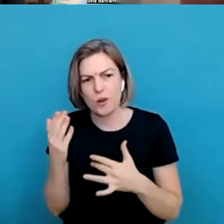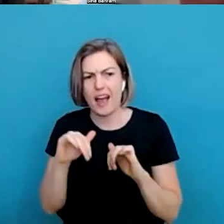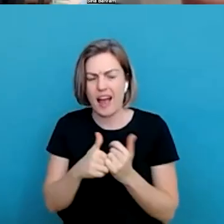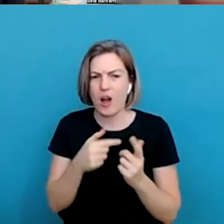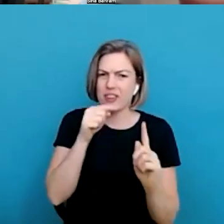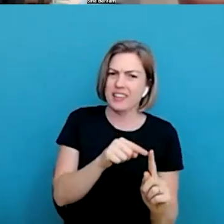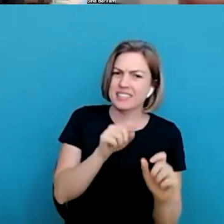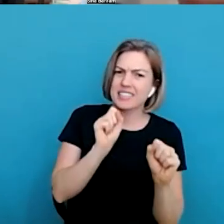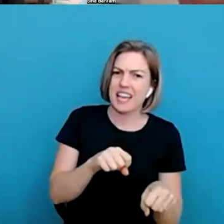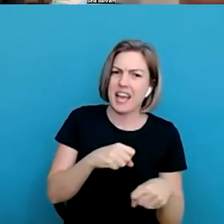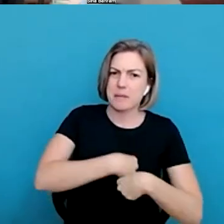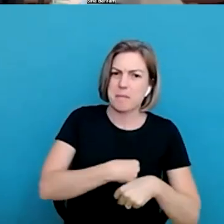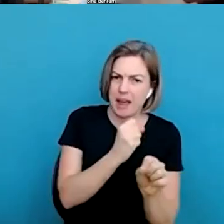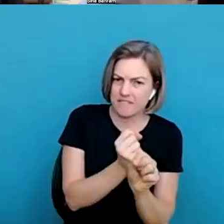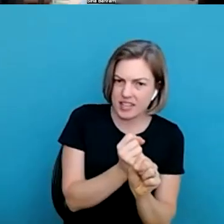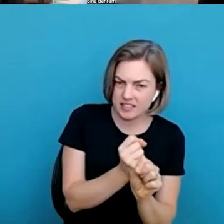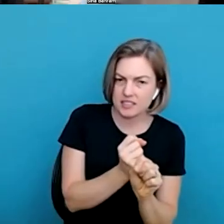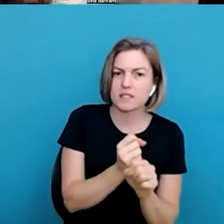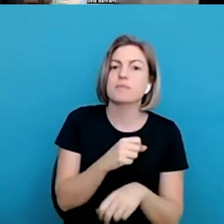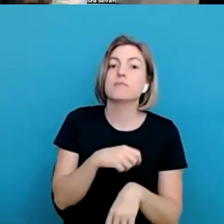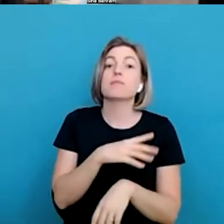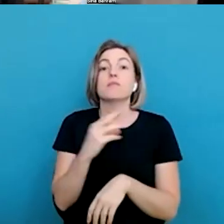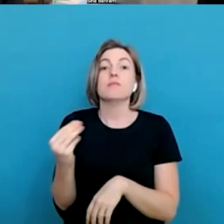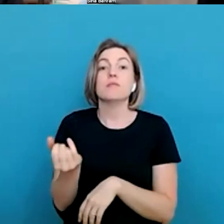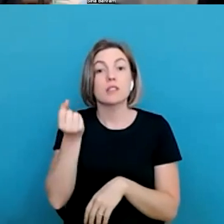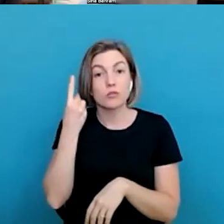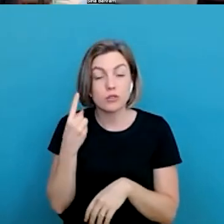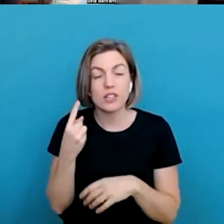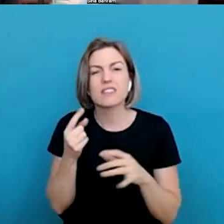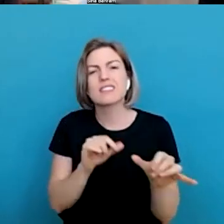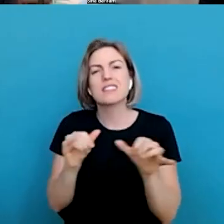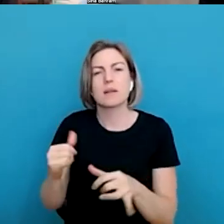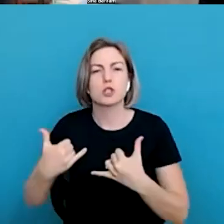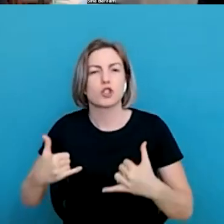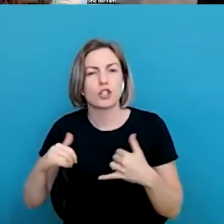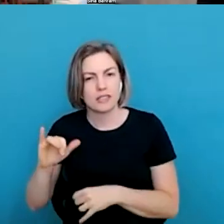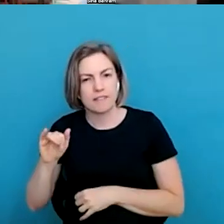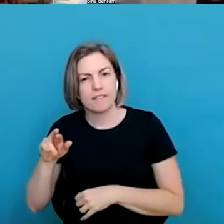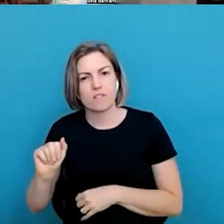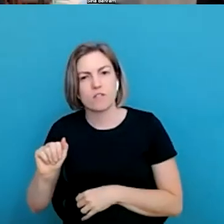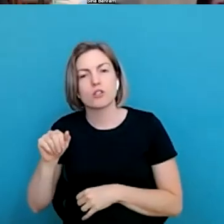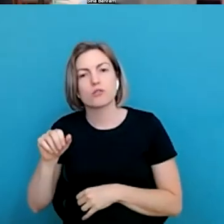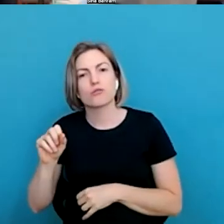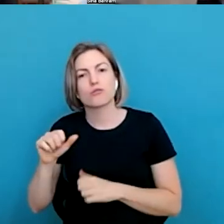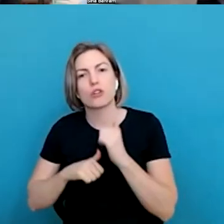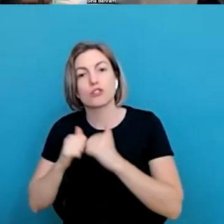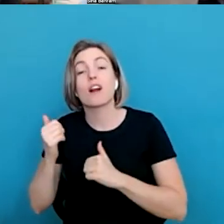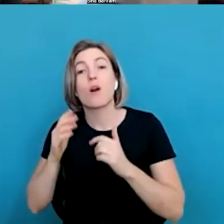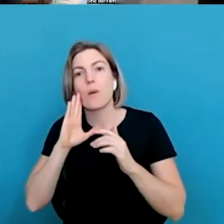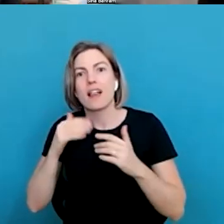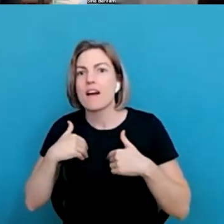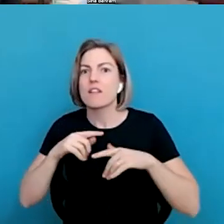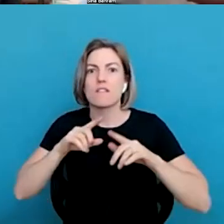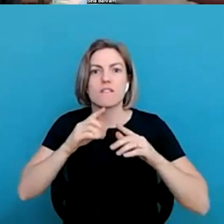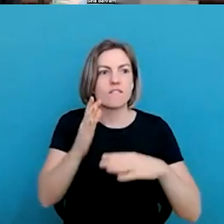would be manifest and understand that, much like current infrastructure, there will be a large variance